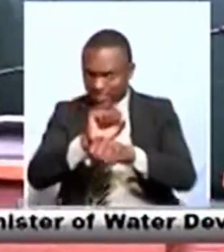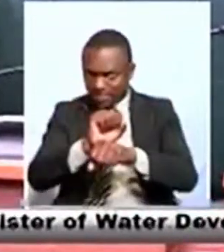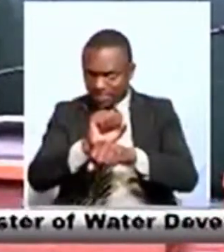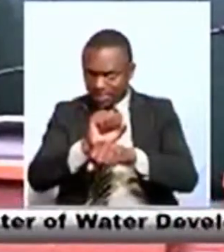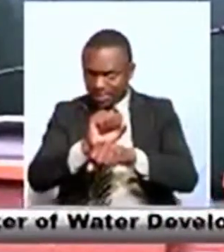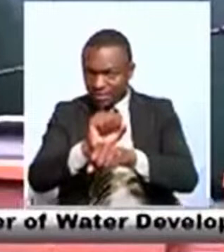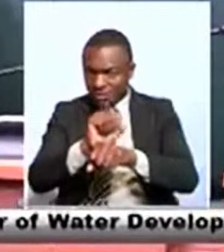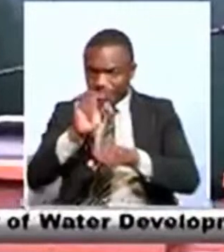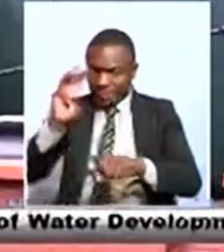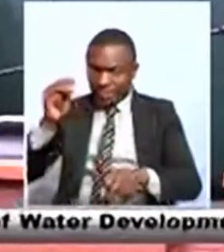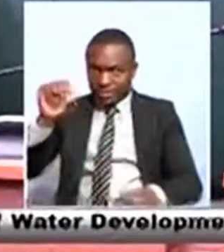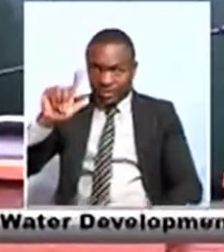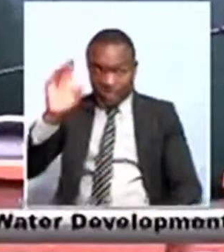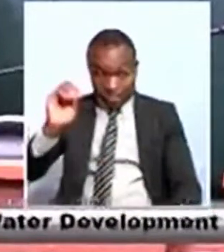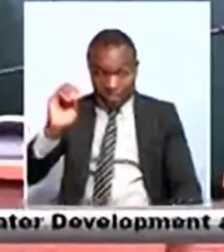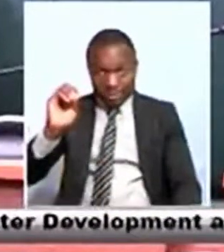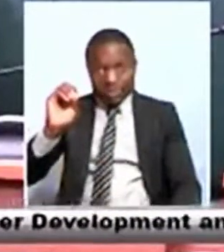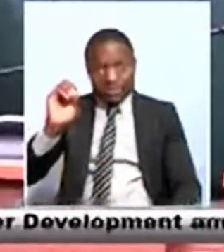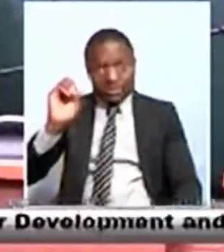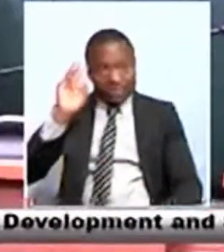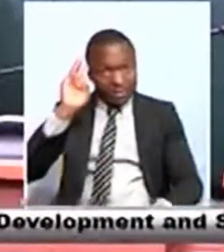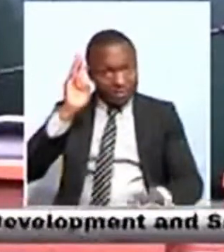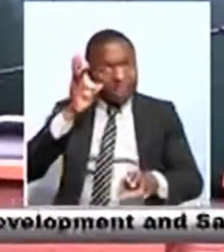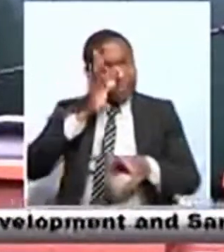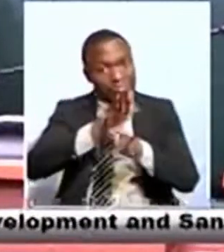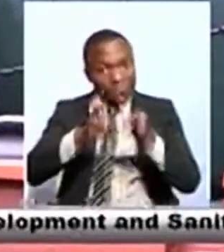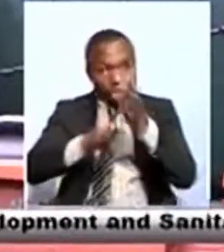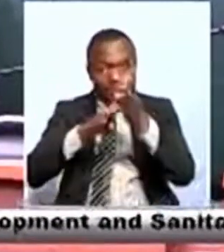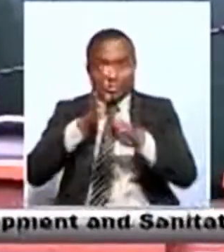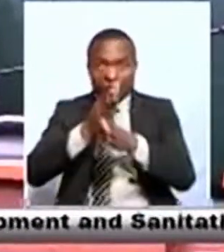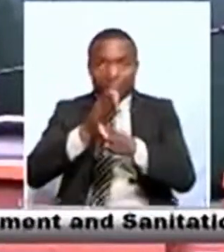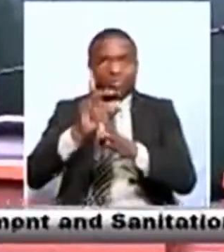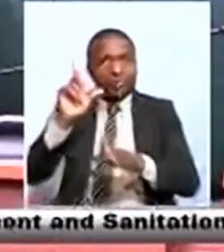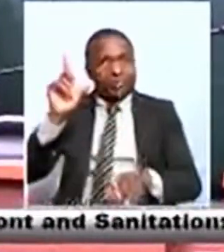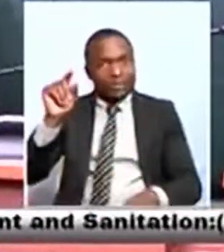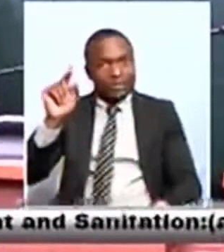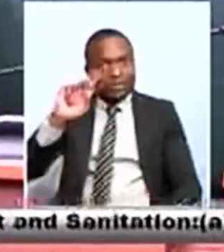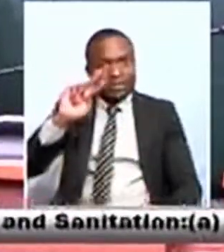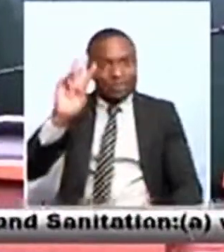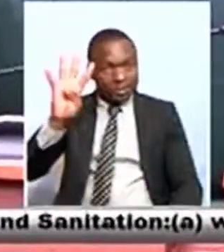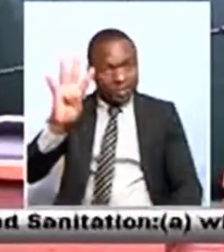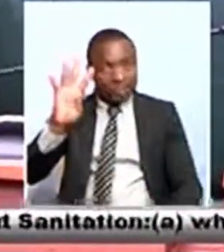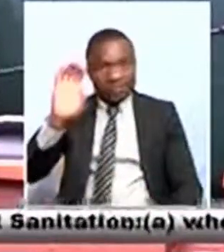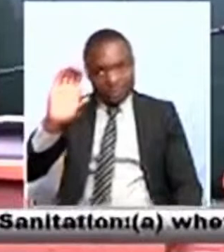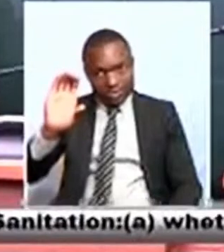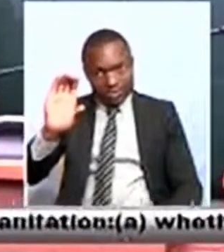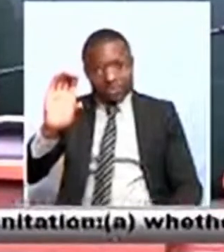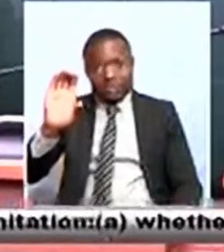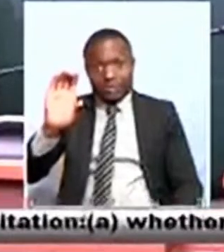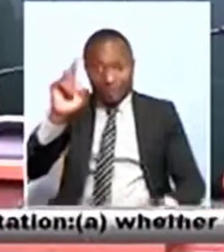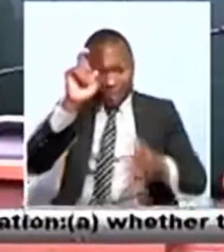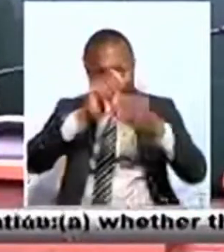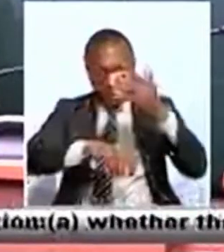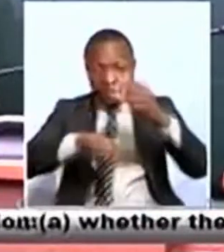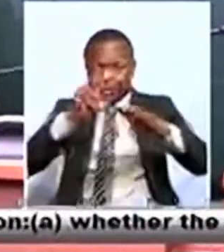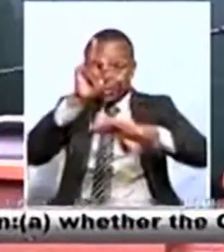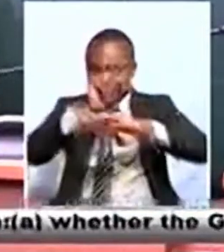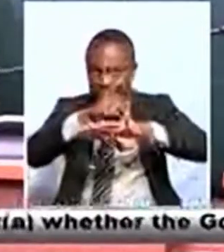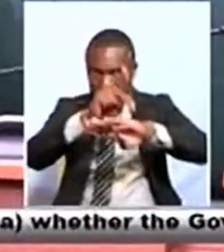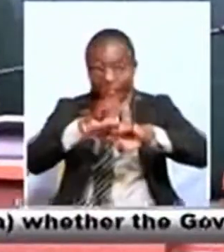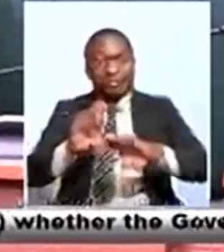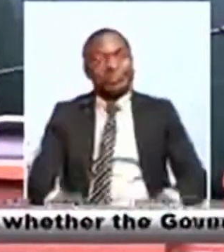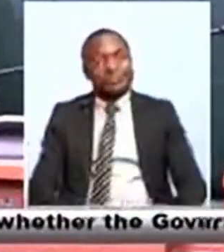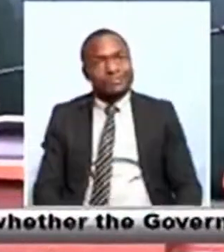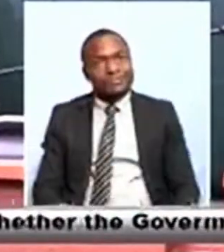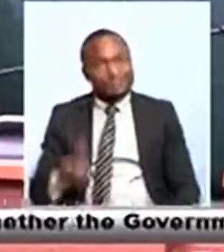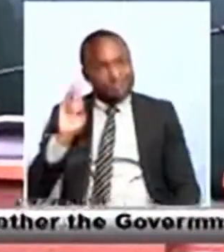Kwembamalo will be constructed in the year 2024. C, the estimated cost of the project